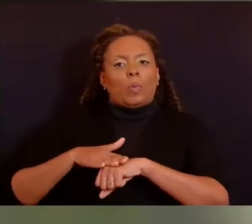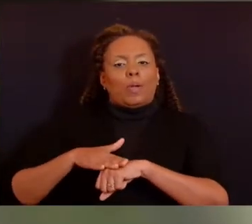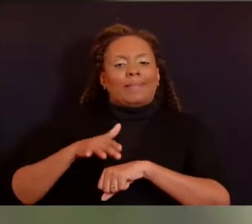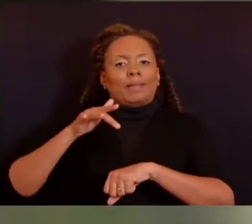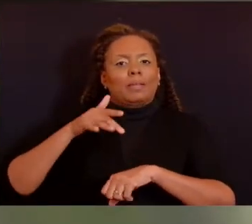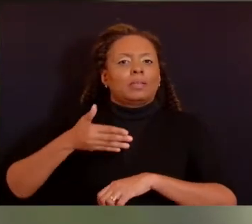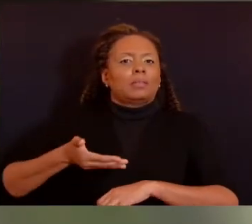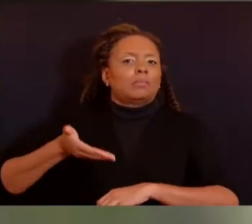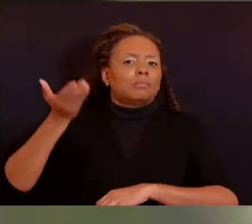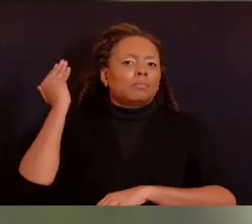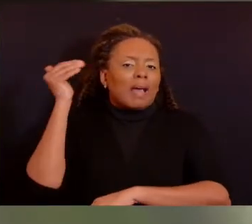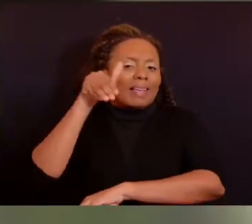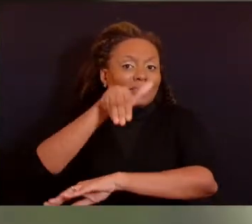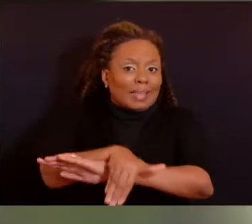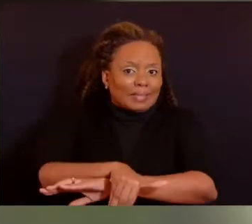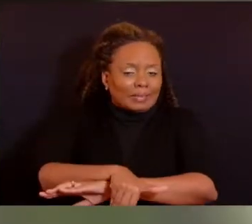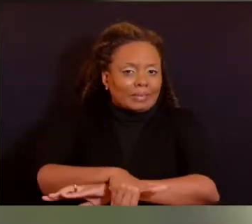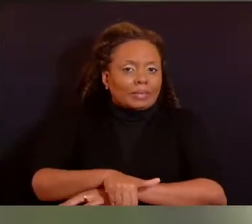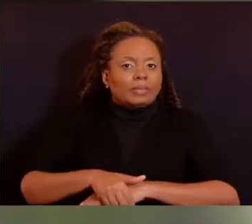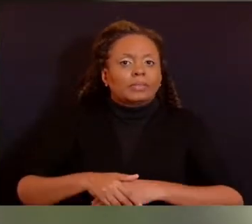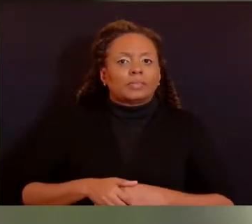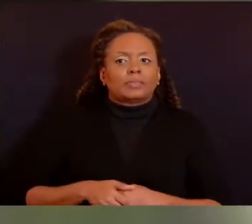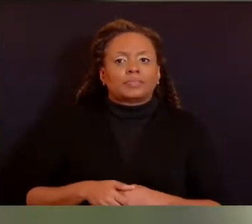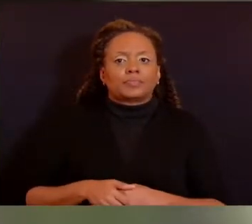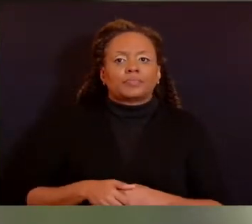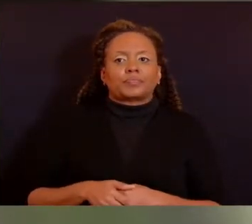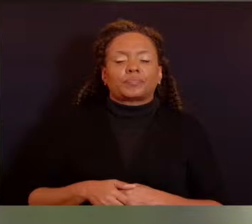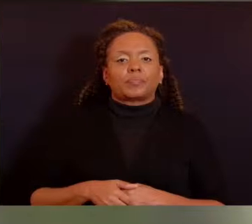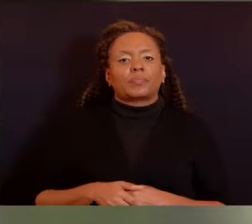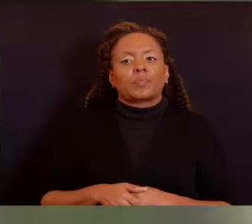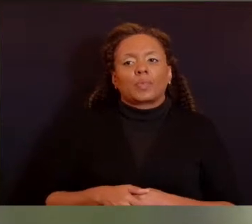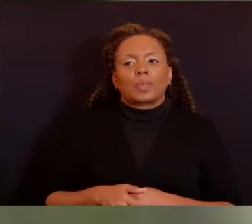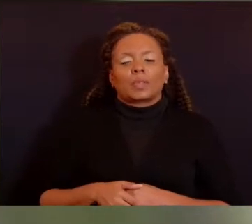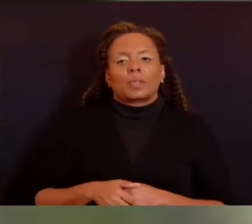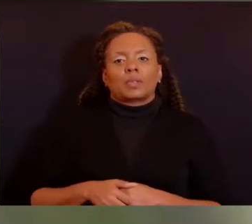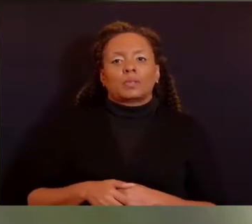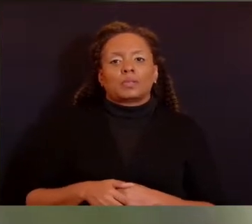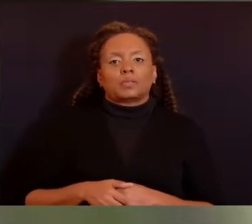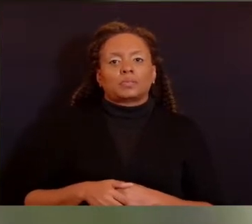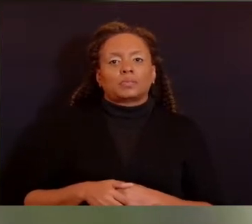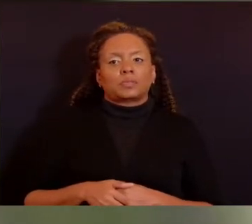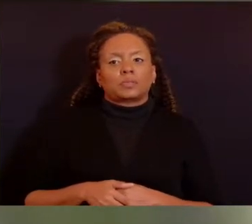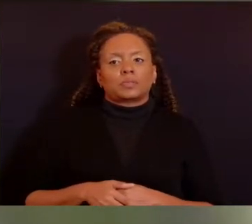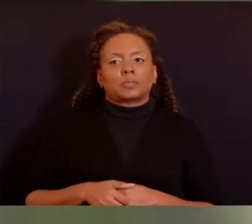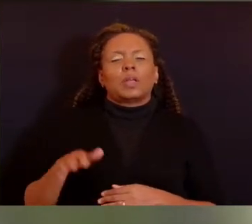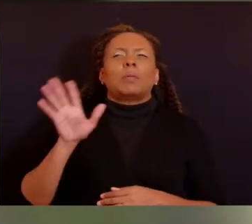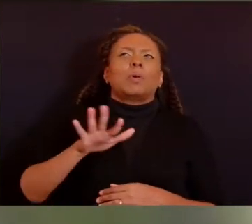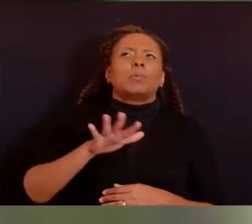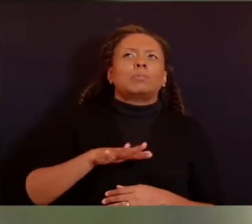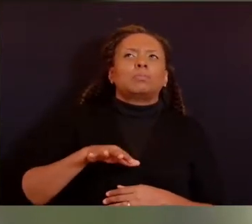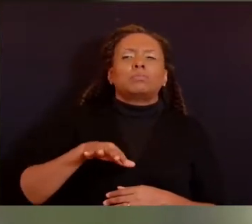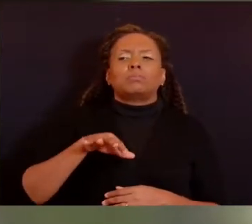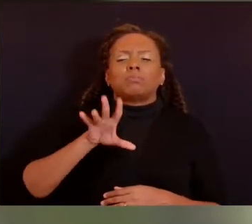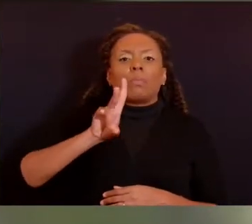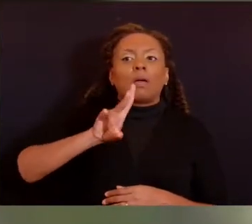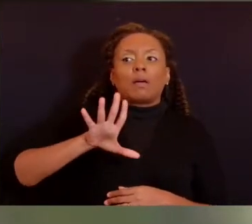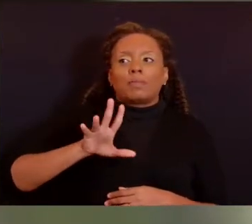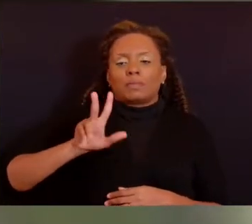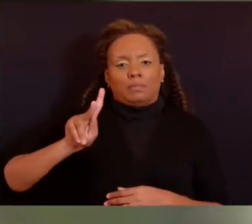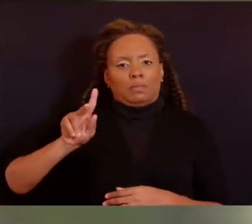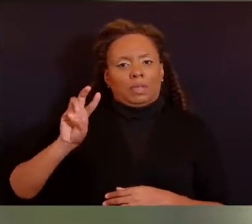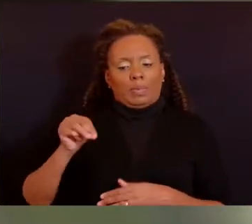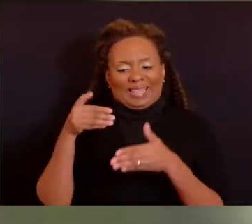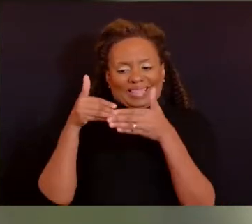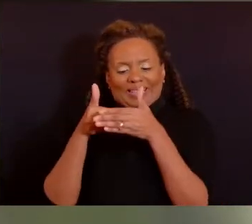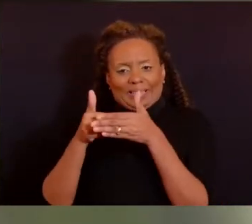Now, as it got within 100 kilometers and 75 kilometers of our shorelines on